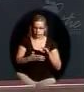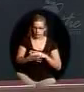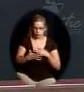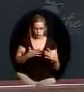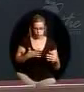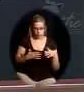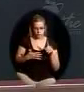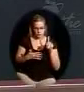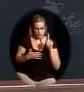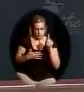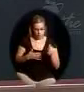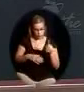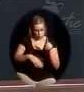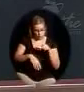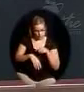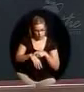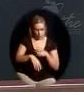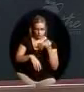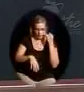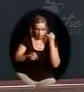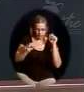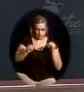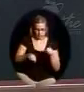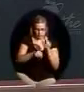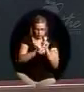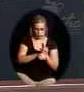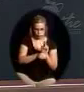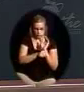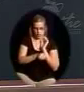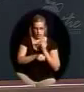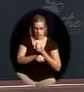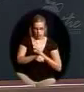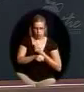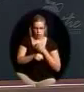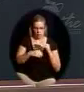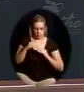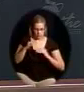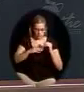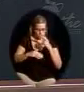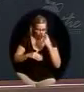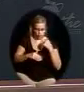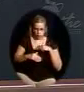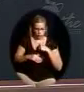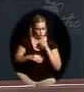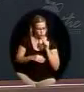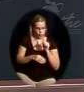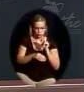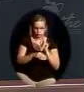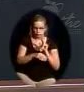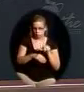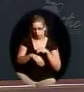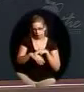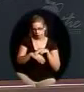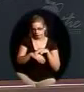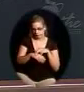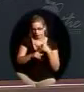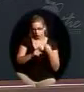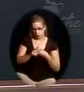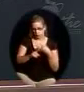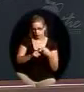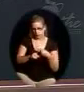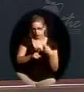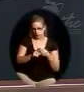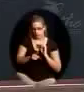on a one-time basis only if they could use our facility, because we don't typically rent out our